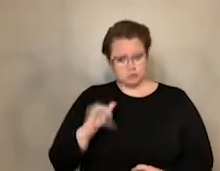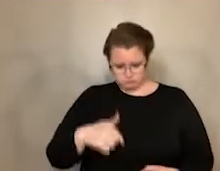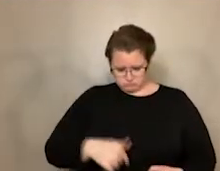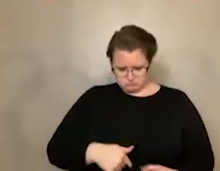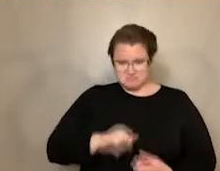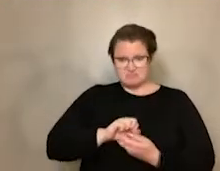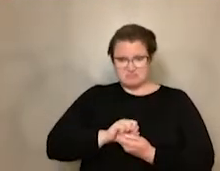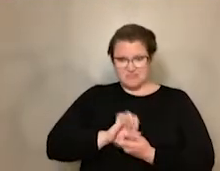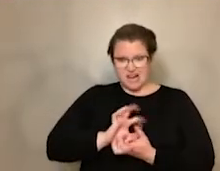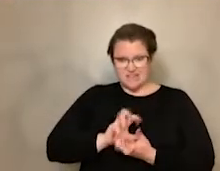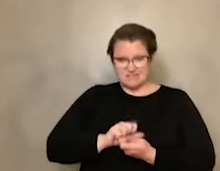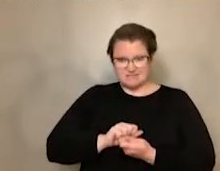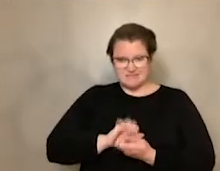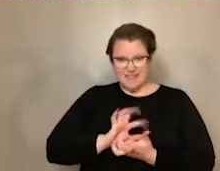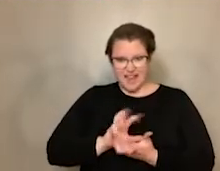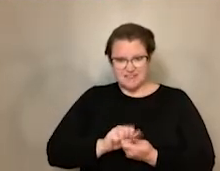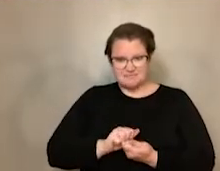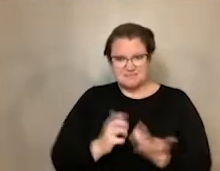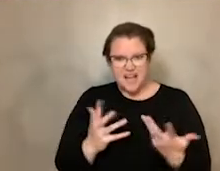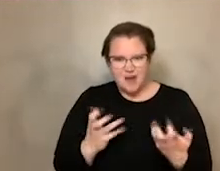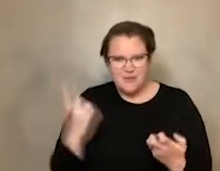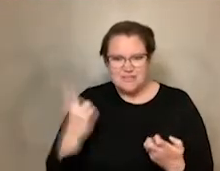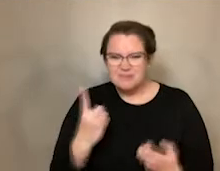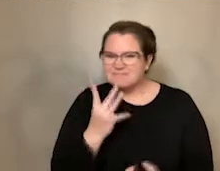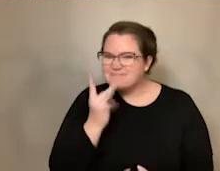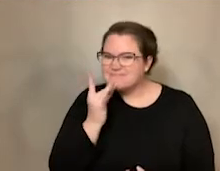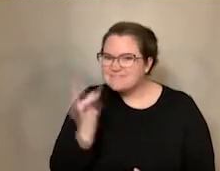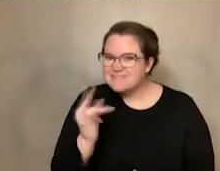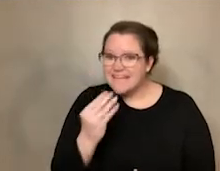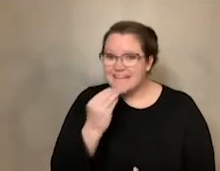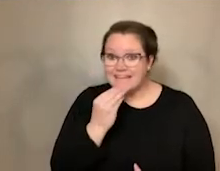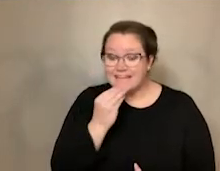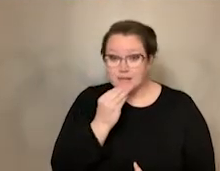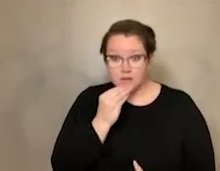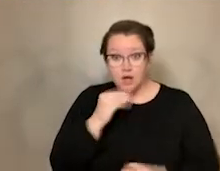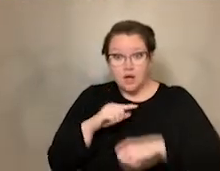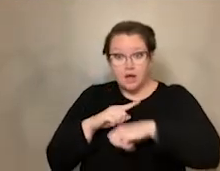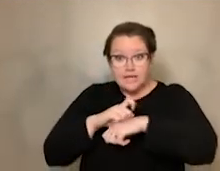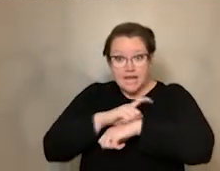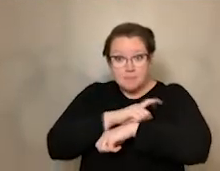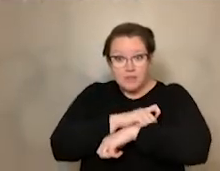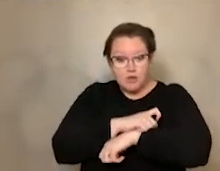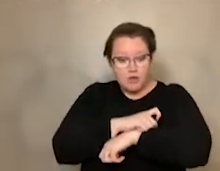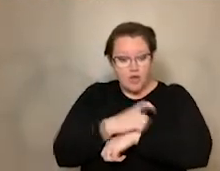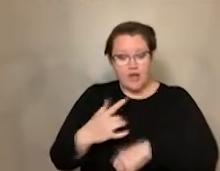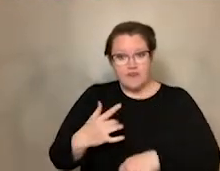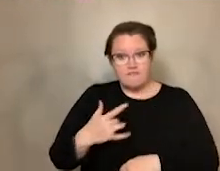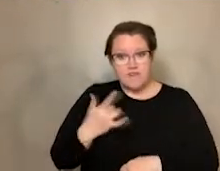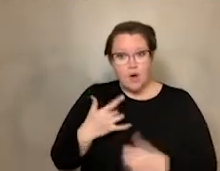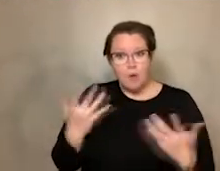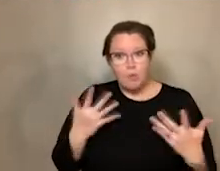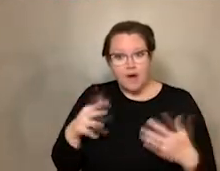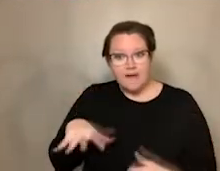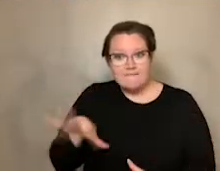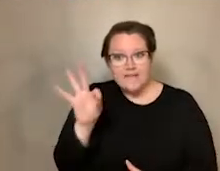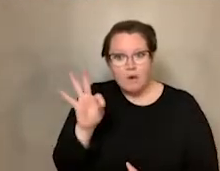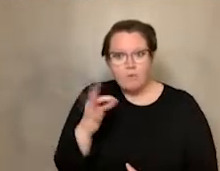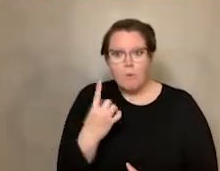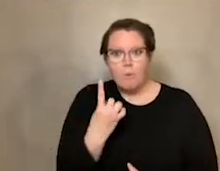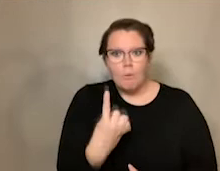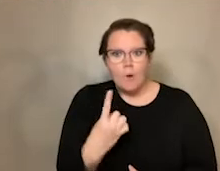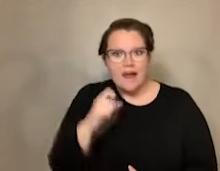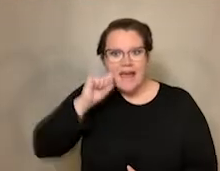is growling, and I want something really good to eat. And you know what that hungry caterpillar found? He ate through